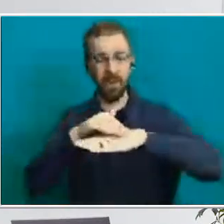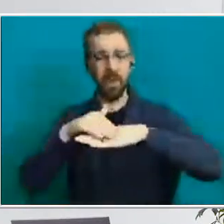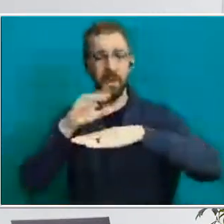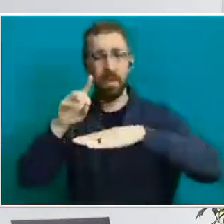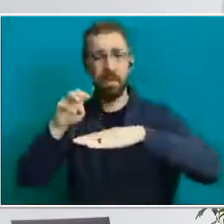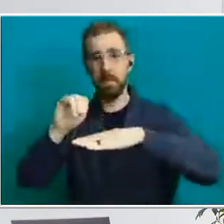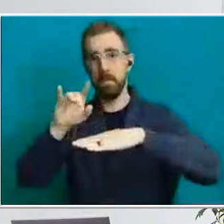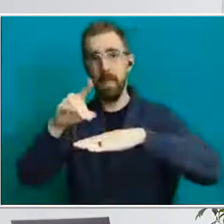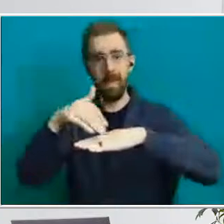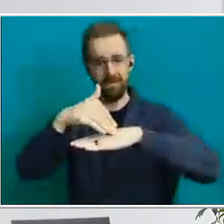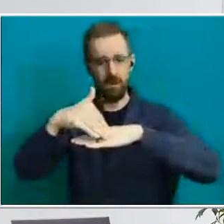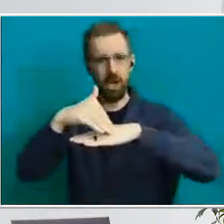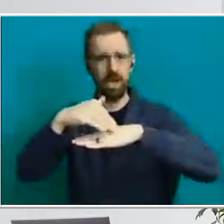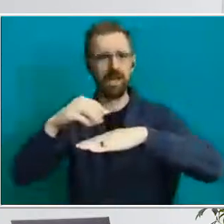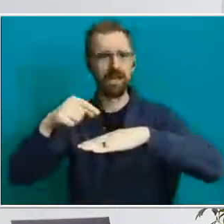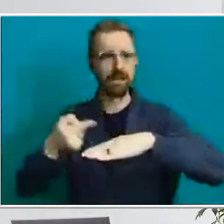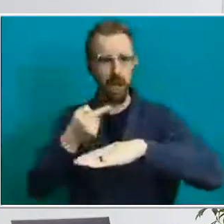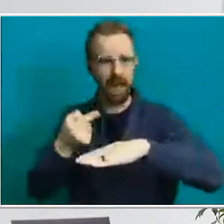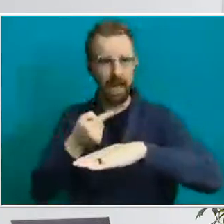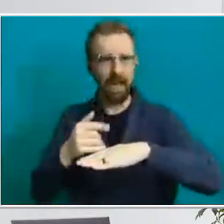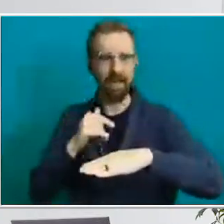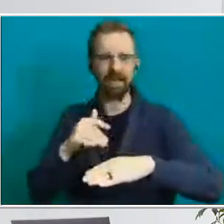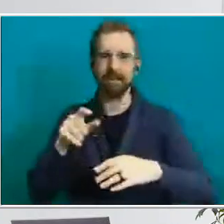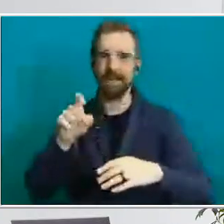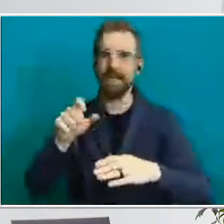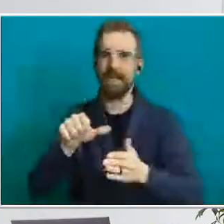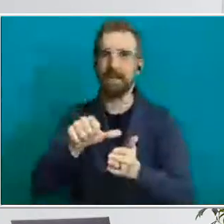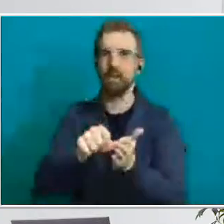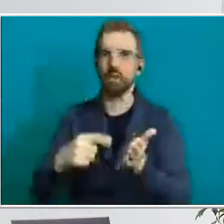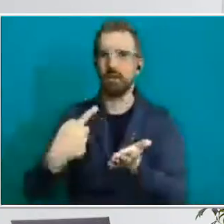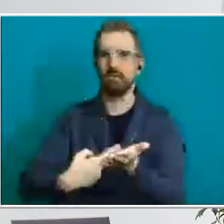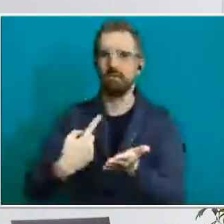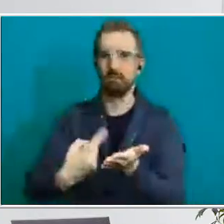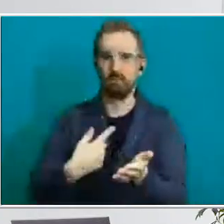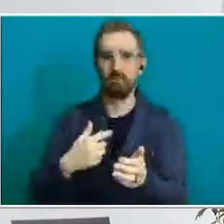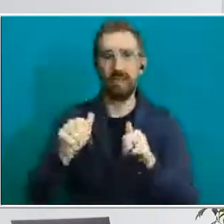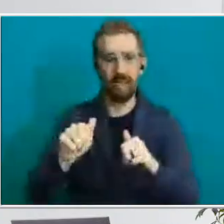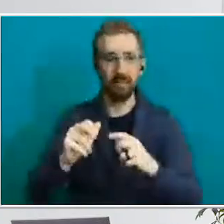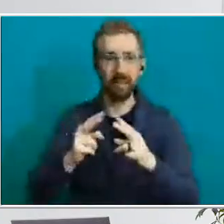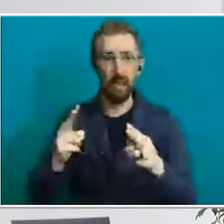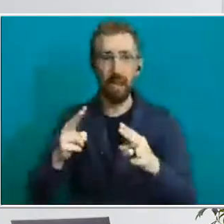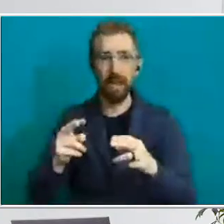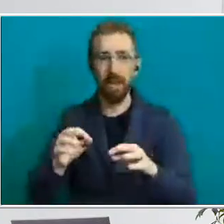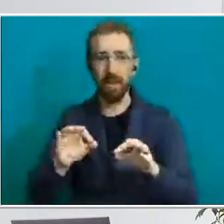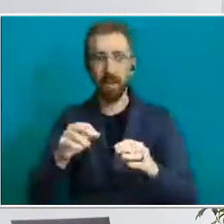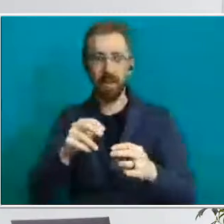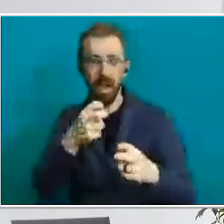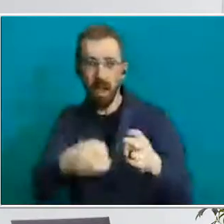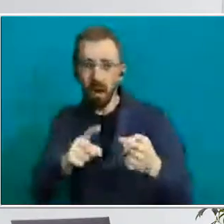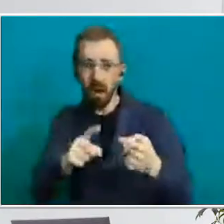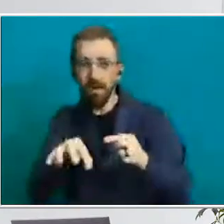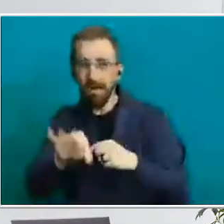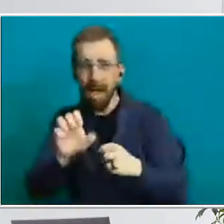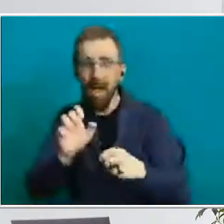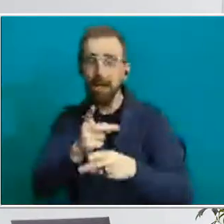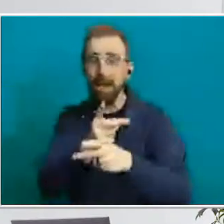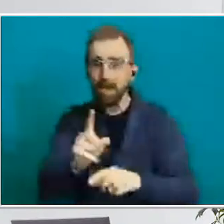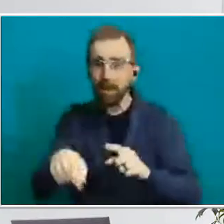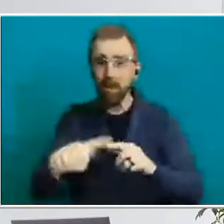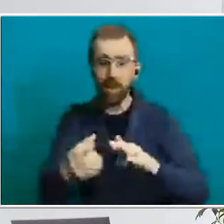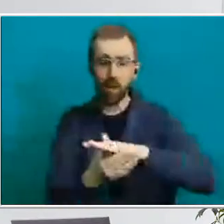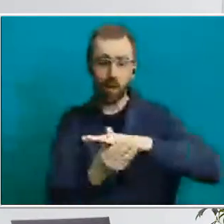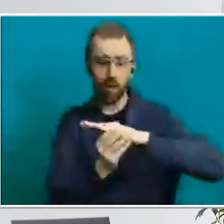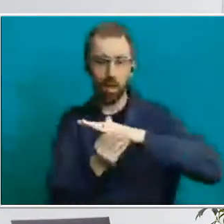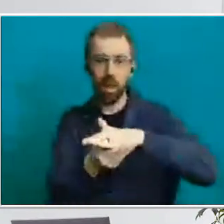to a injury that actually needs surgery, and it can be very subtle findings, and you have to be very careful when you're looking at it. And then you have to